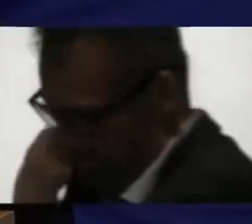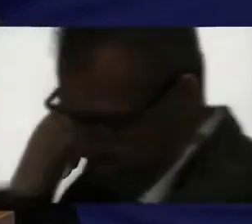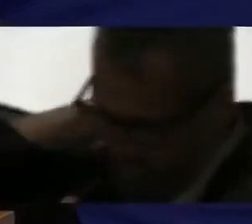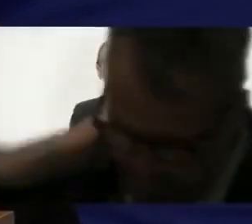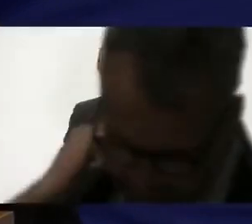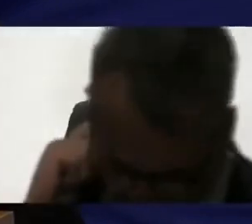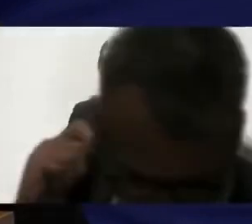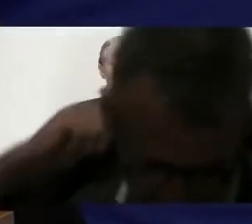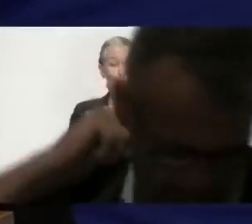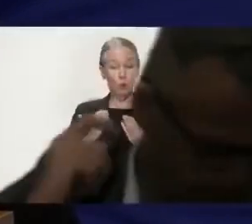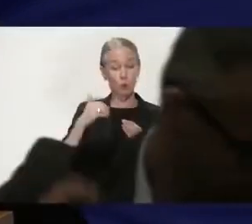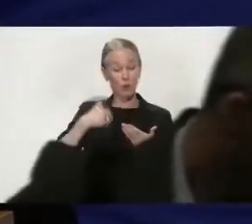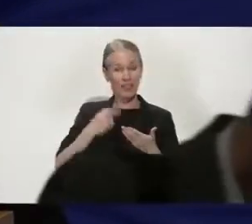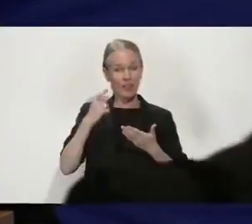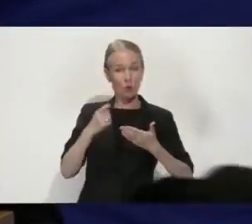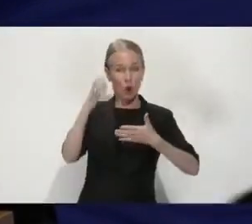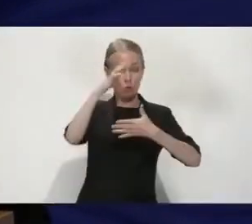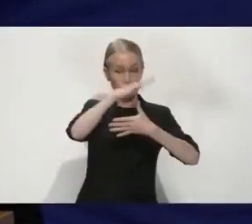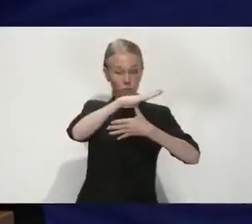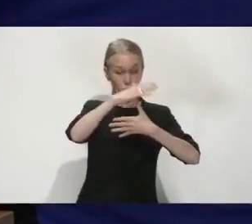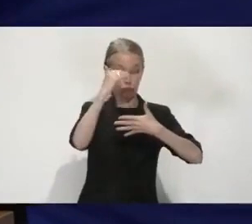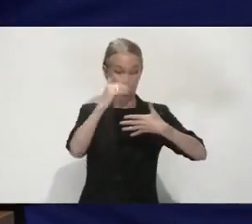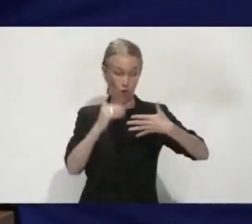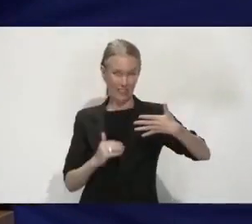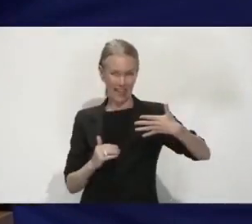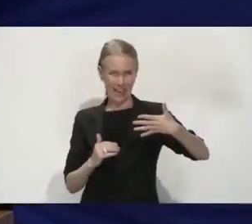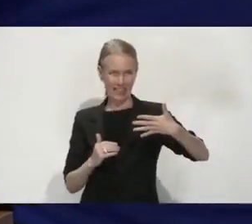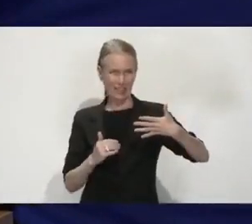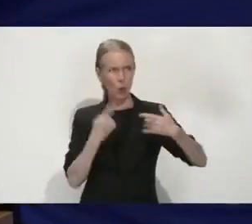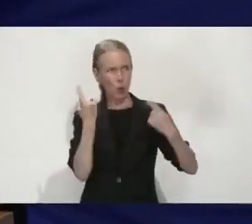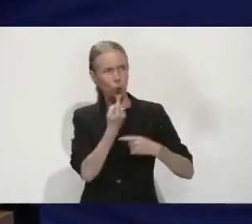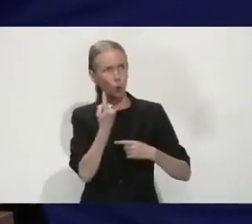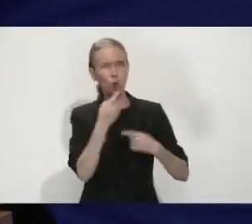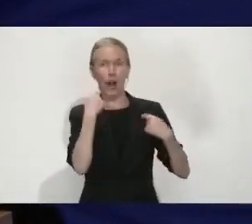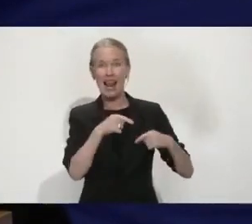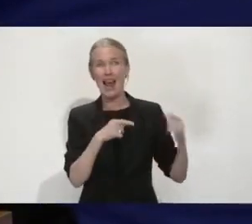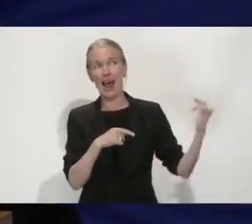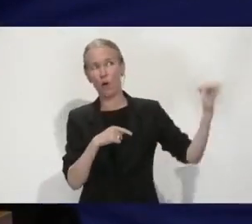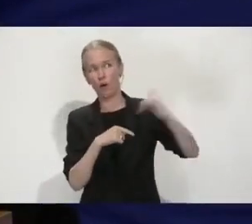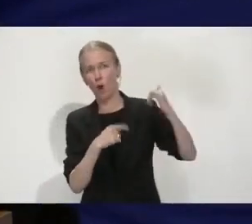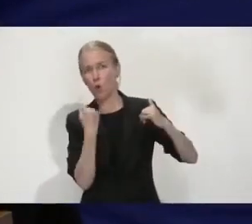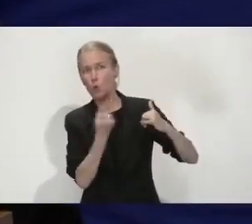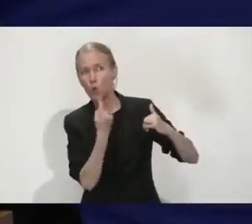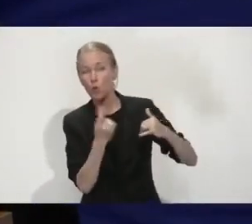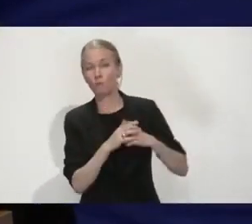that, and who it is that we first allow in. So we are continuing